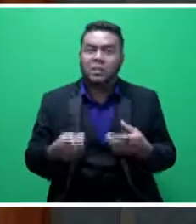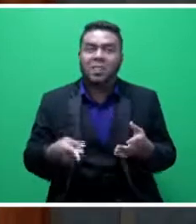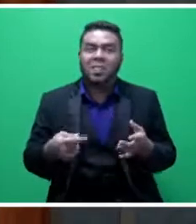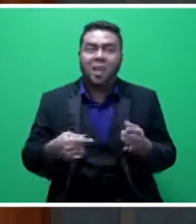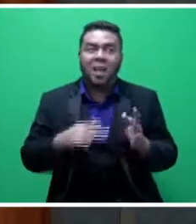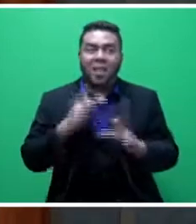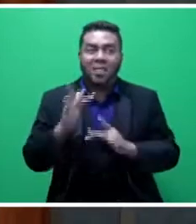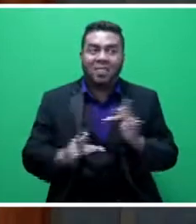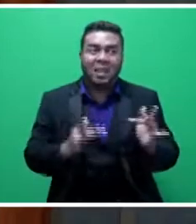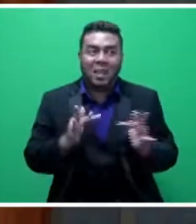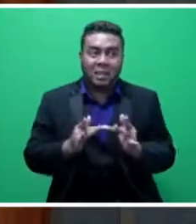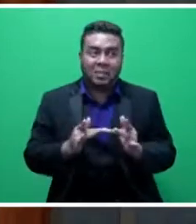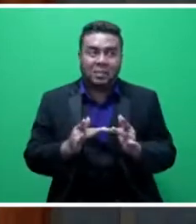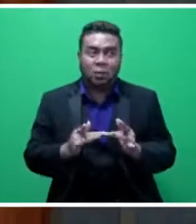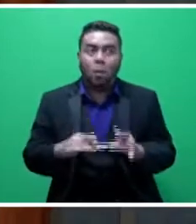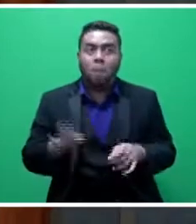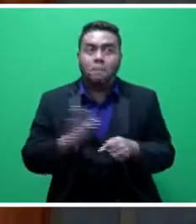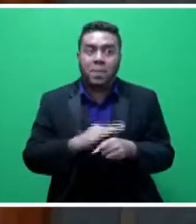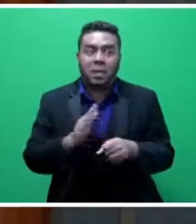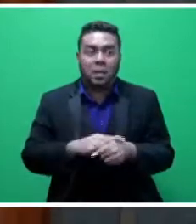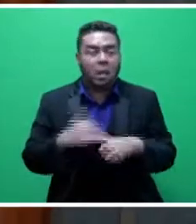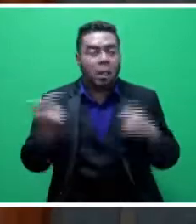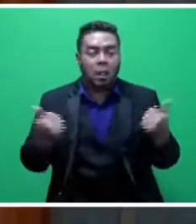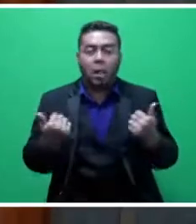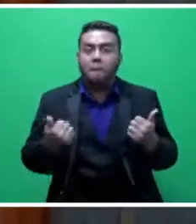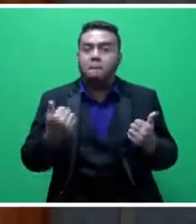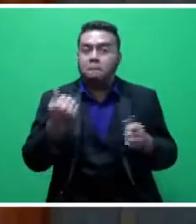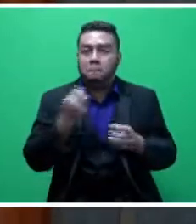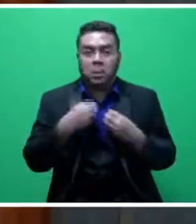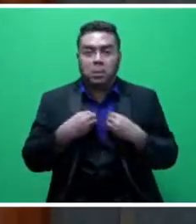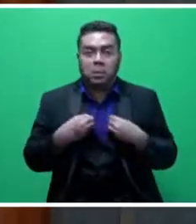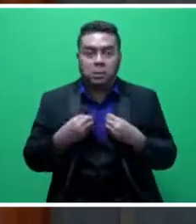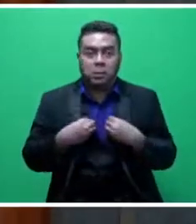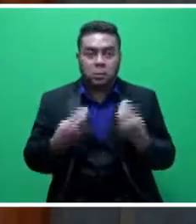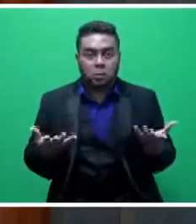now making or doing a lot of business on the internet,